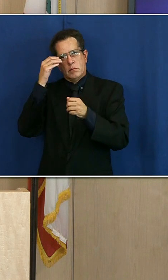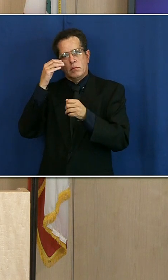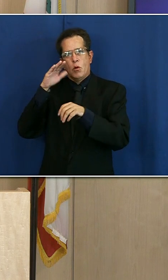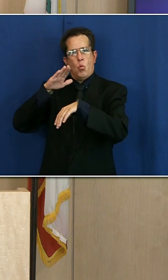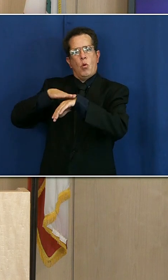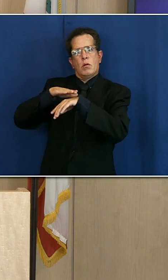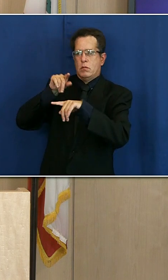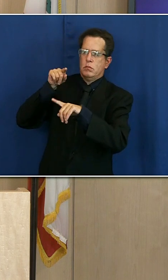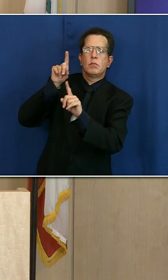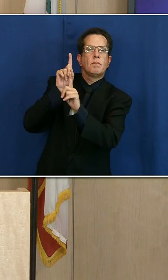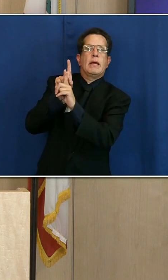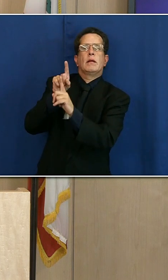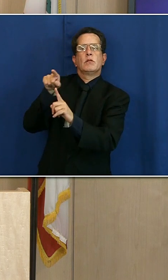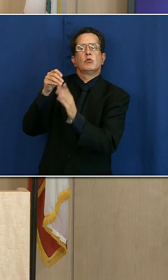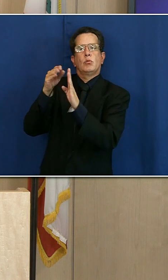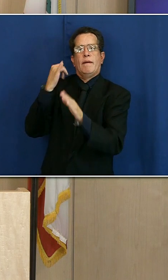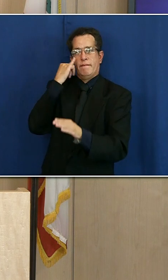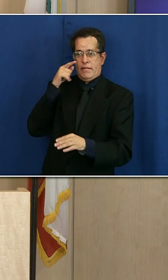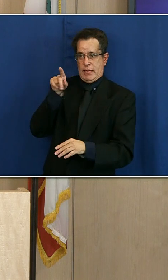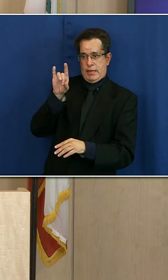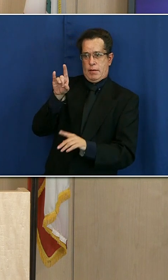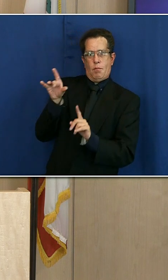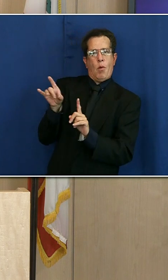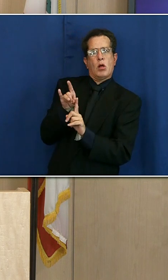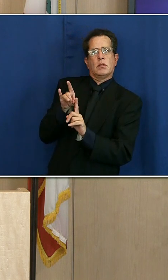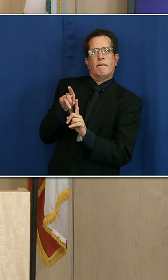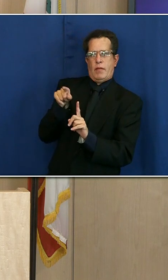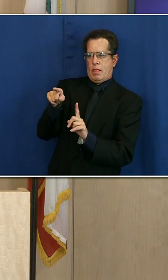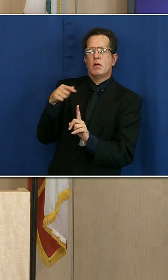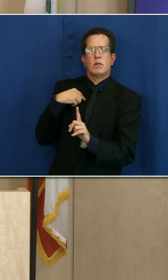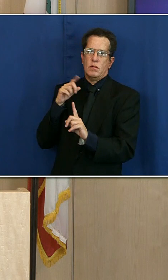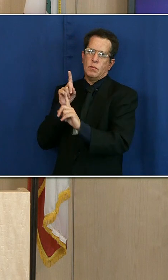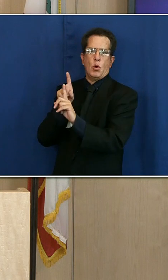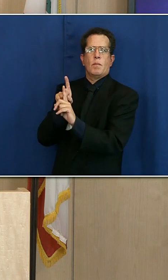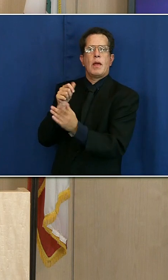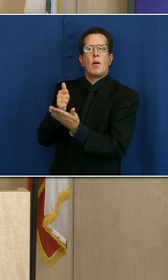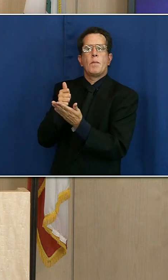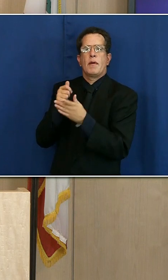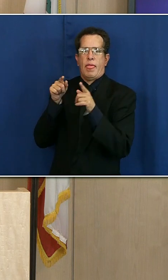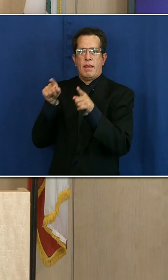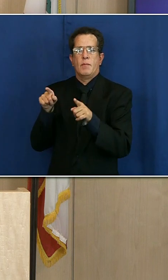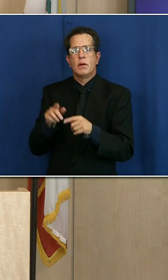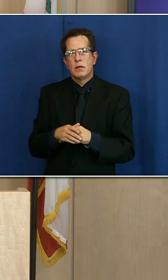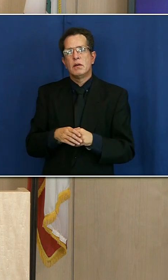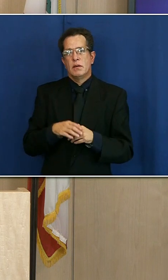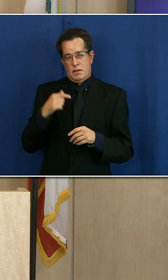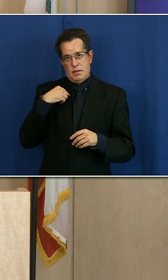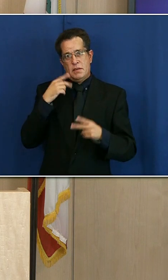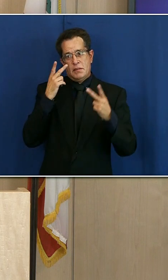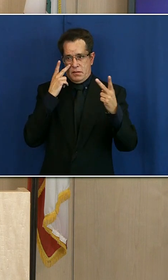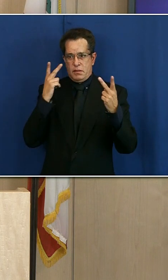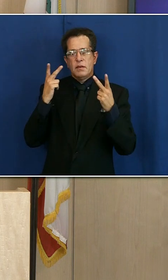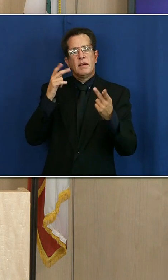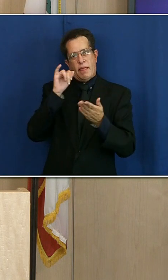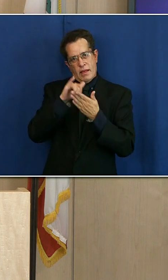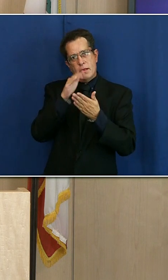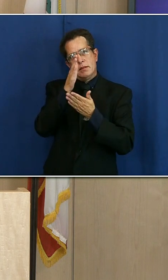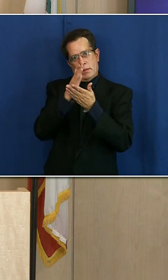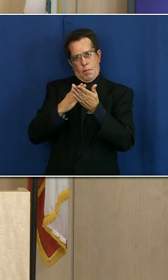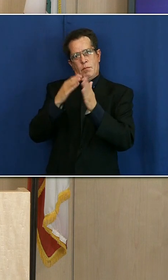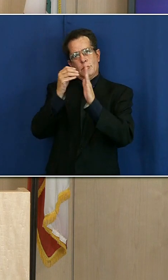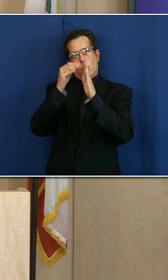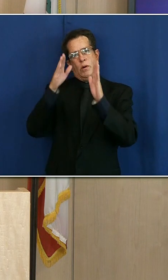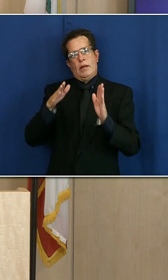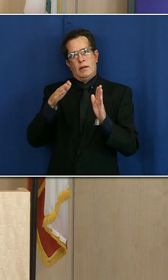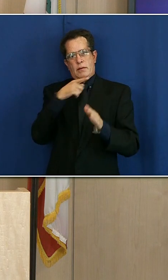have tested positive. So our own understanding of our community has shown us that there were some students who